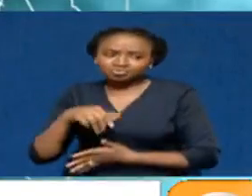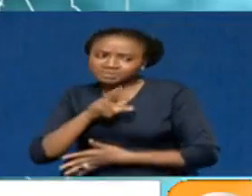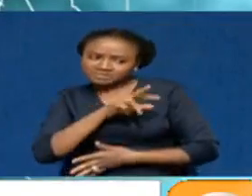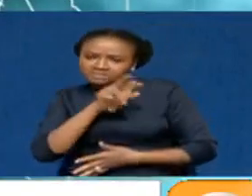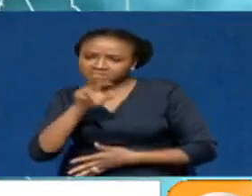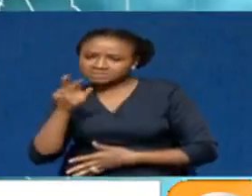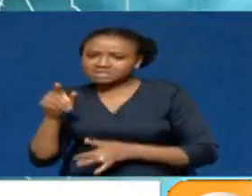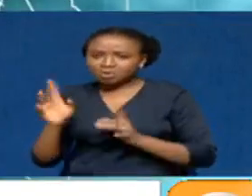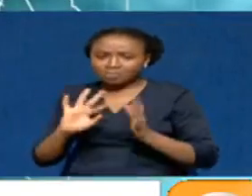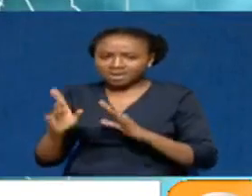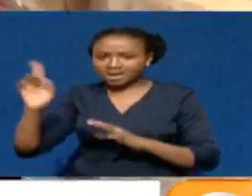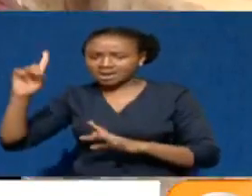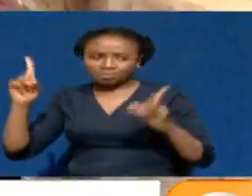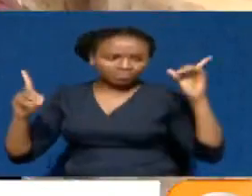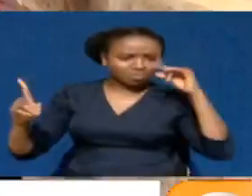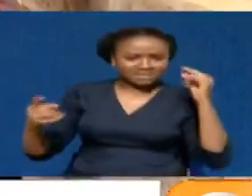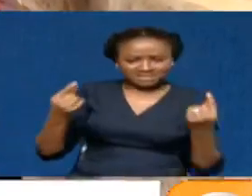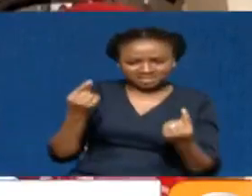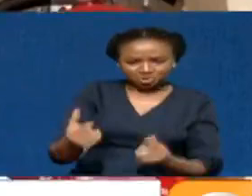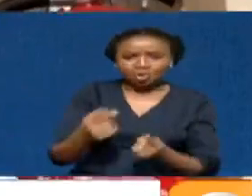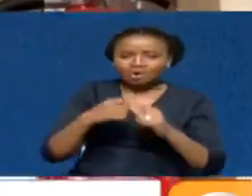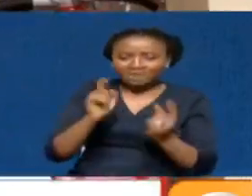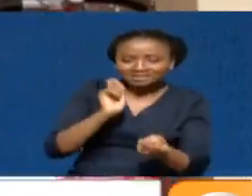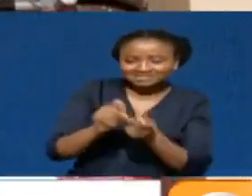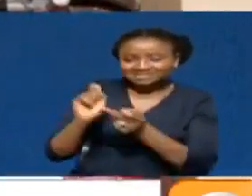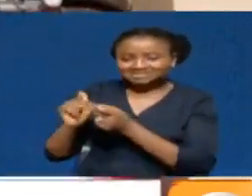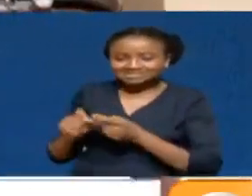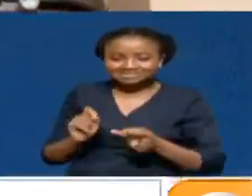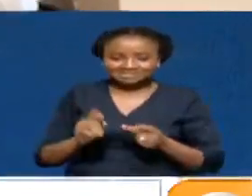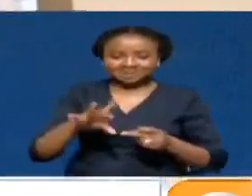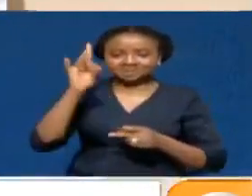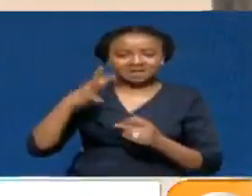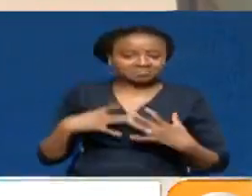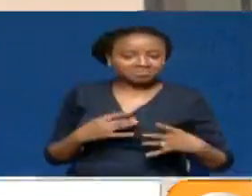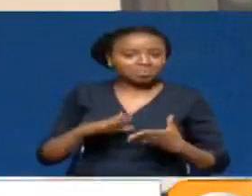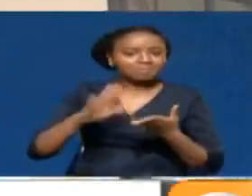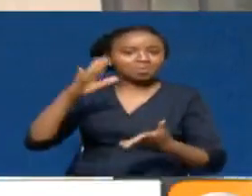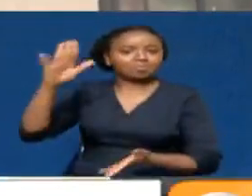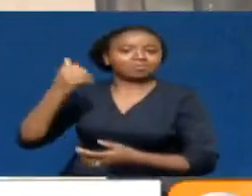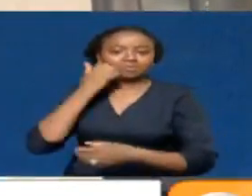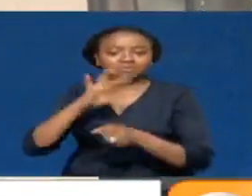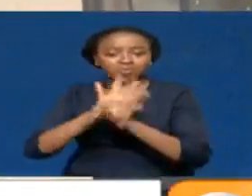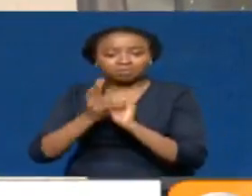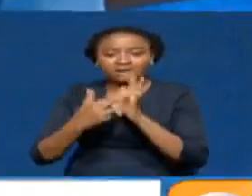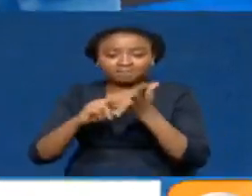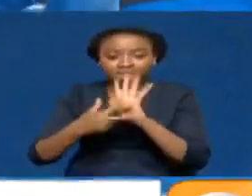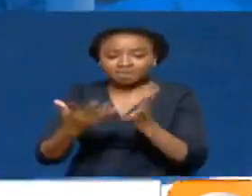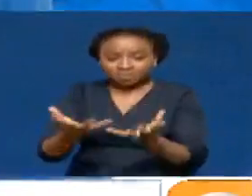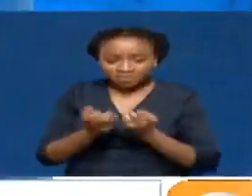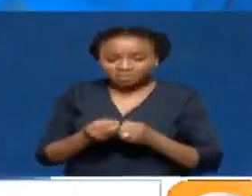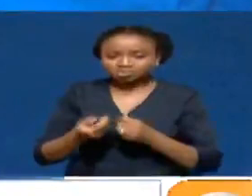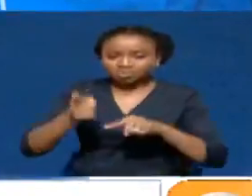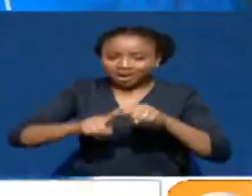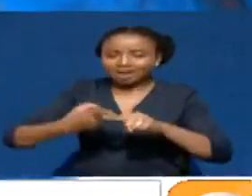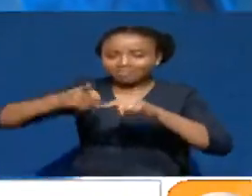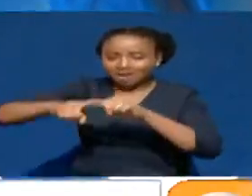than Nairobi's and Mombasa's, a high test positivity rate is also an indicator that there needs to be increased